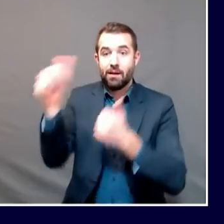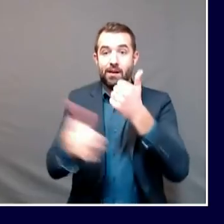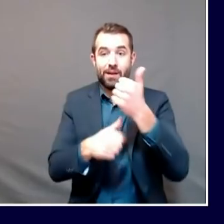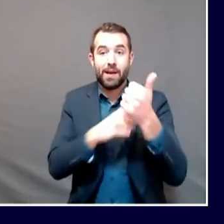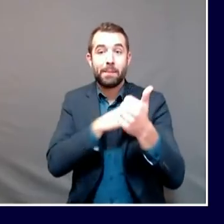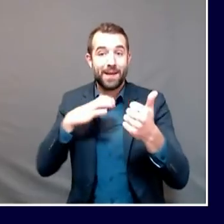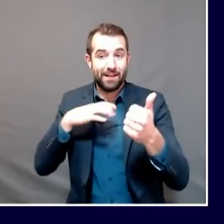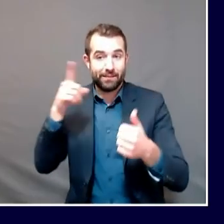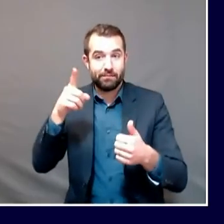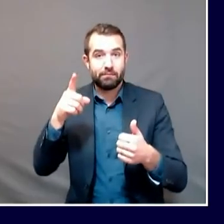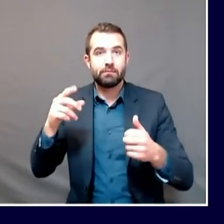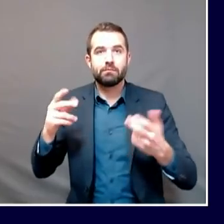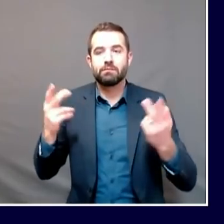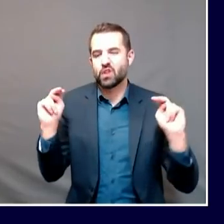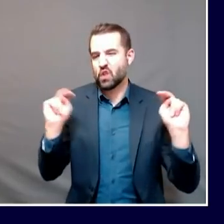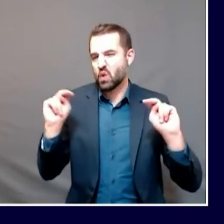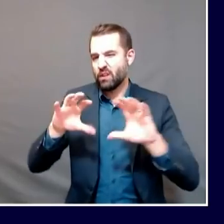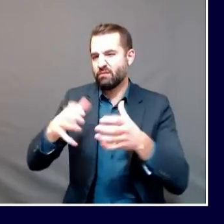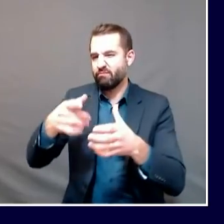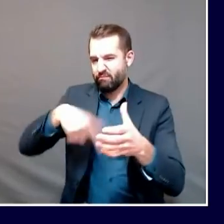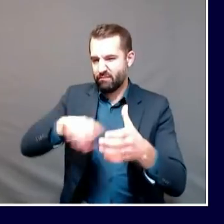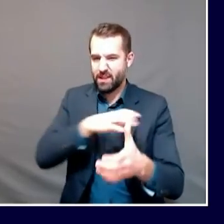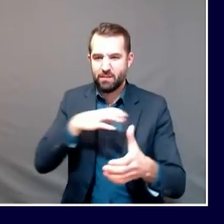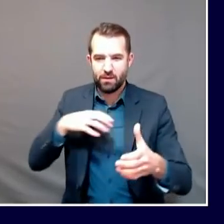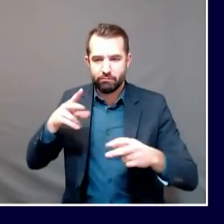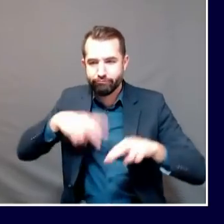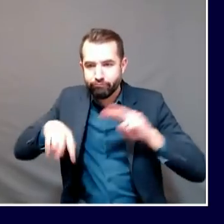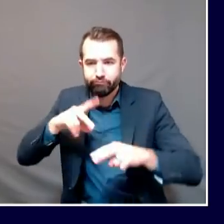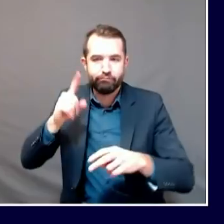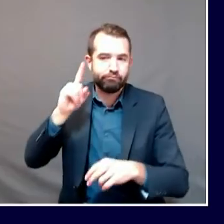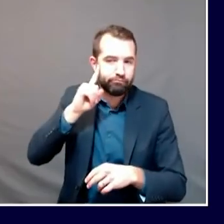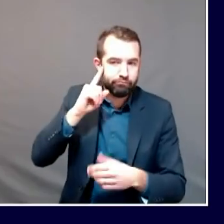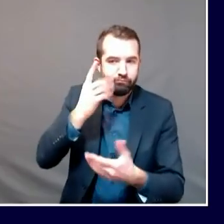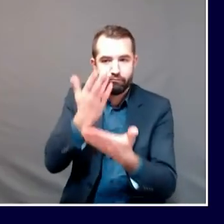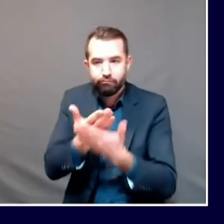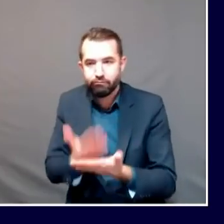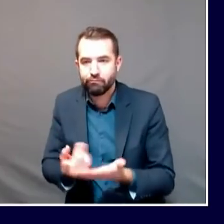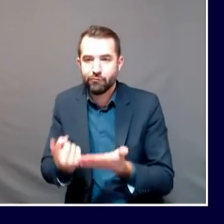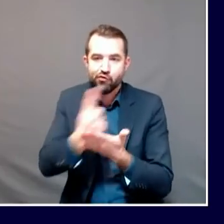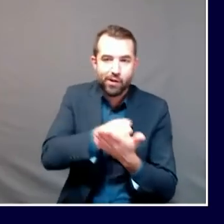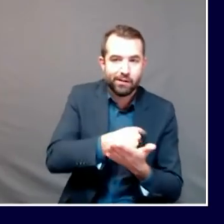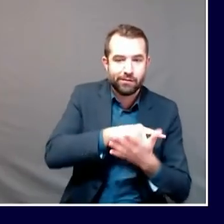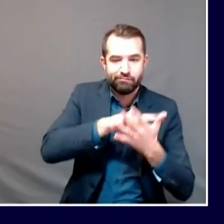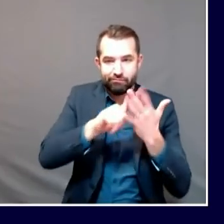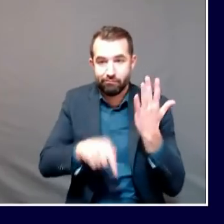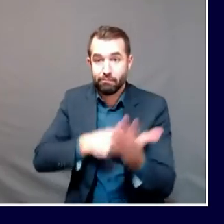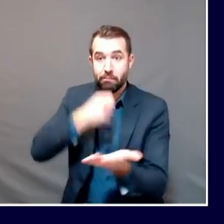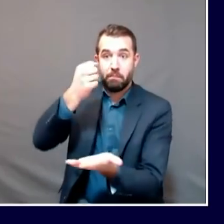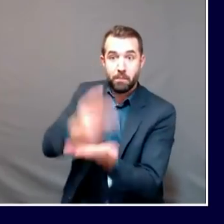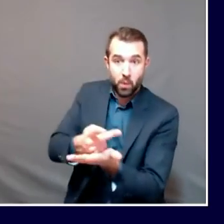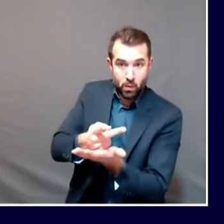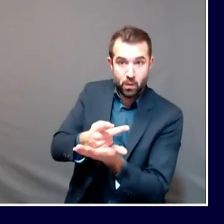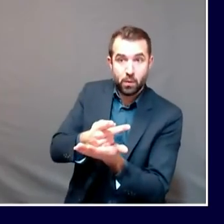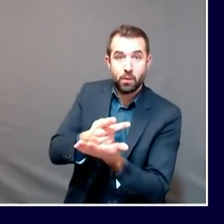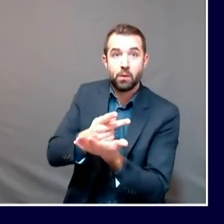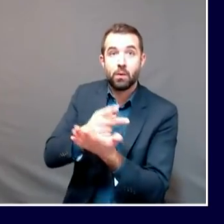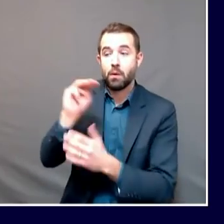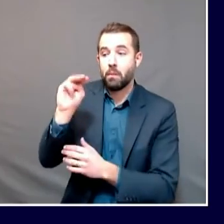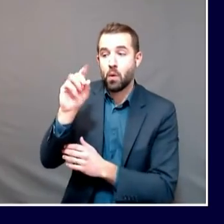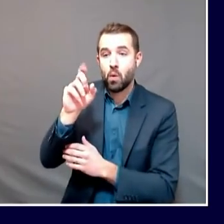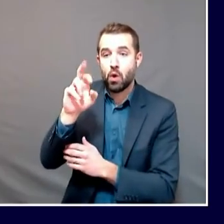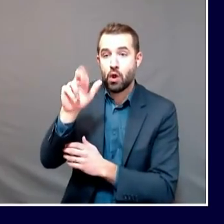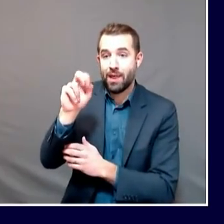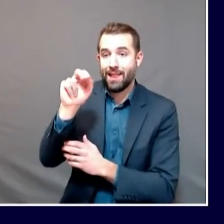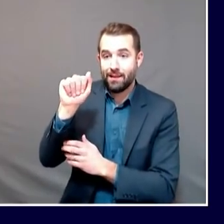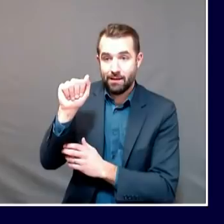second potential COVID-19 vaccine candidate, we at the Maine CDC have started receiving a number of